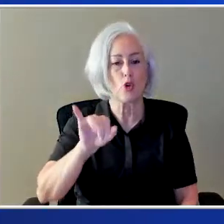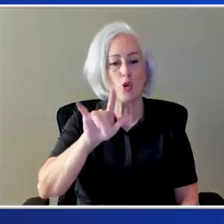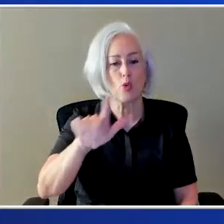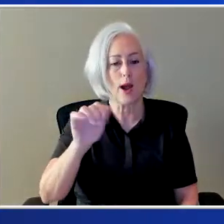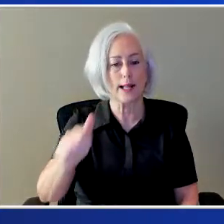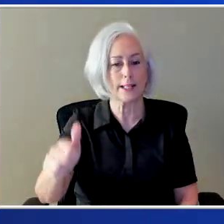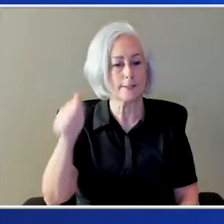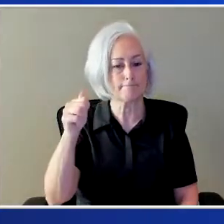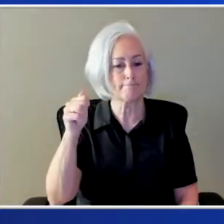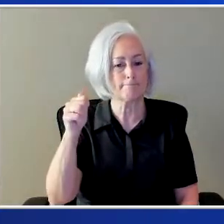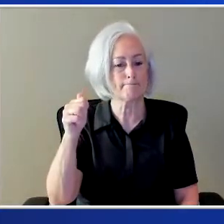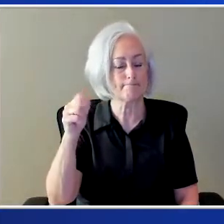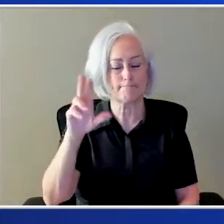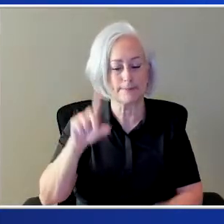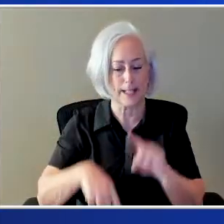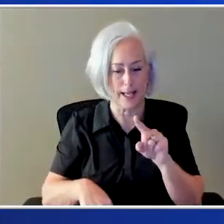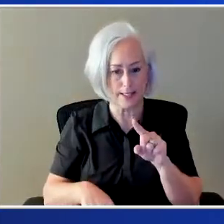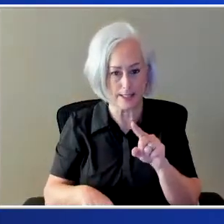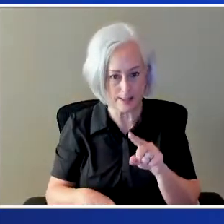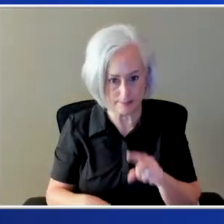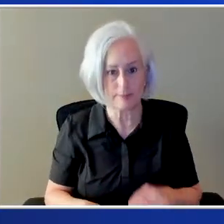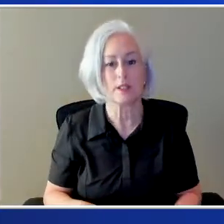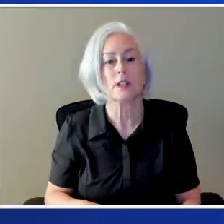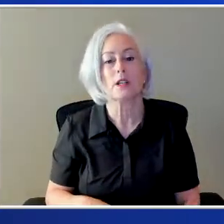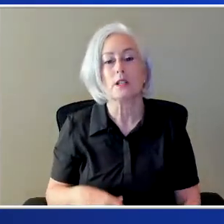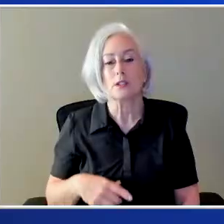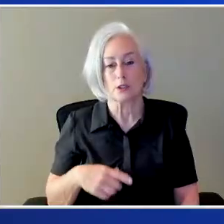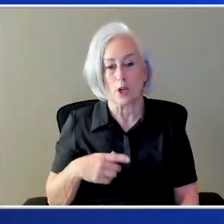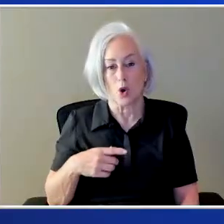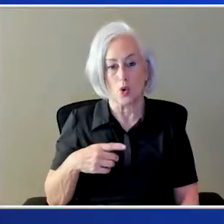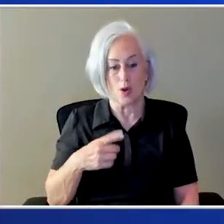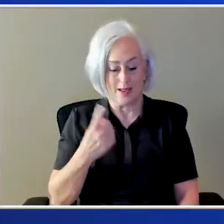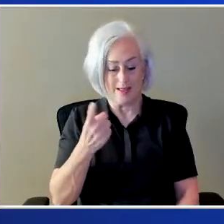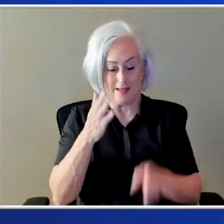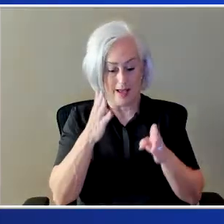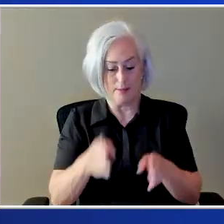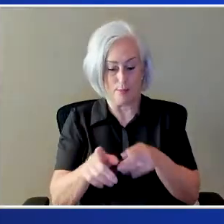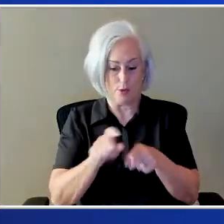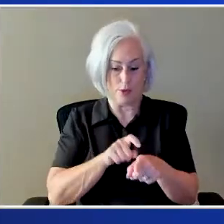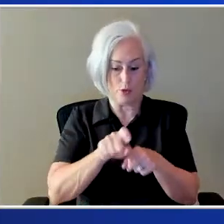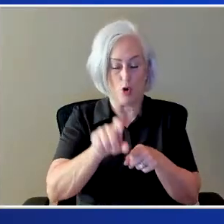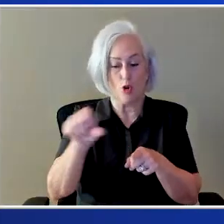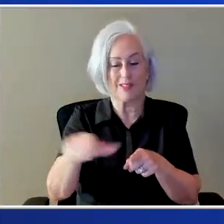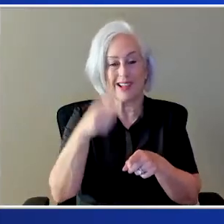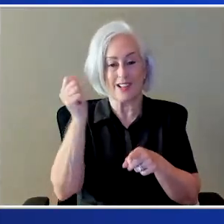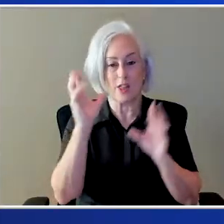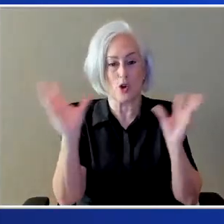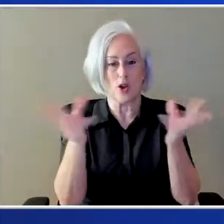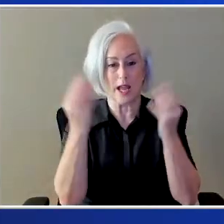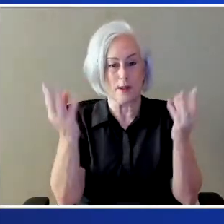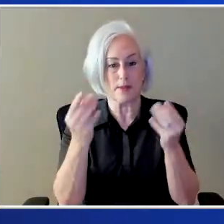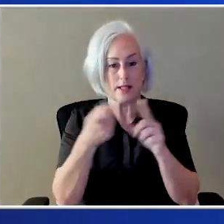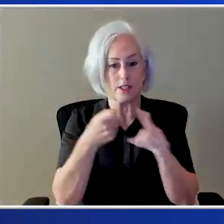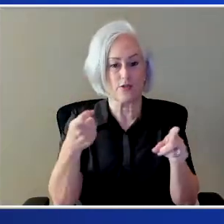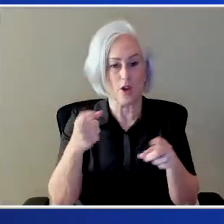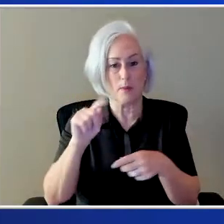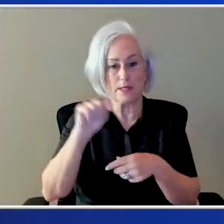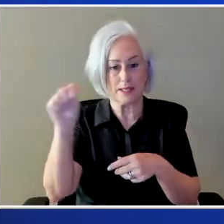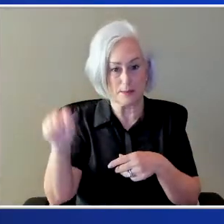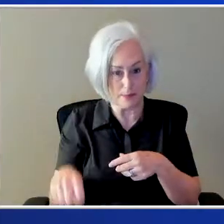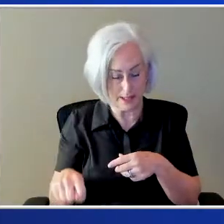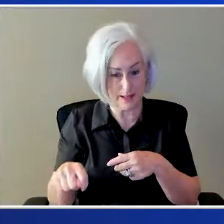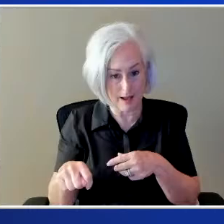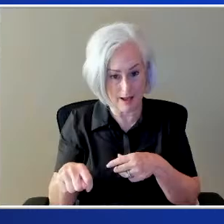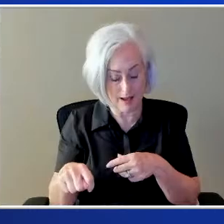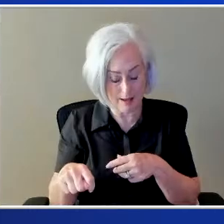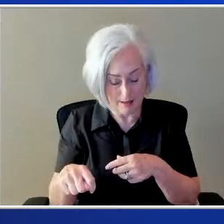And he called in a favor to someone at the ambulance service in Topeka, and they came from Topeka, picked him up in Manhattan, and brought him